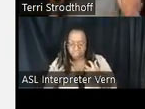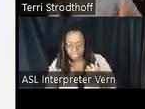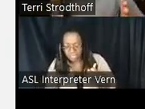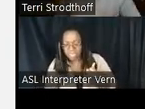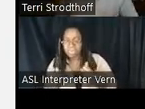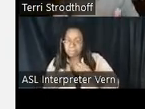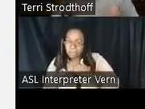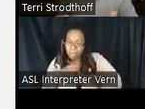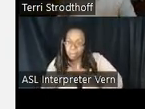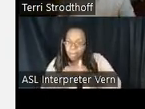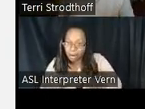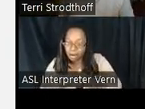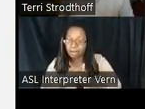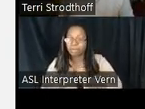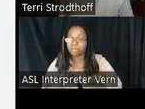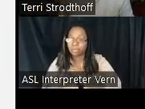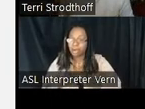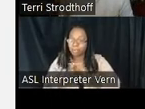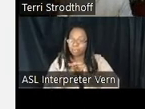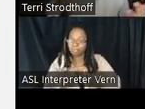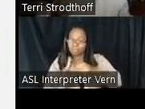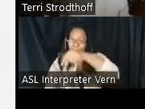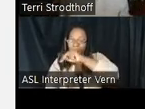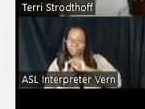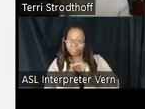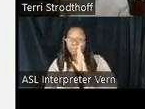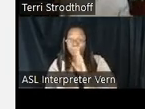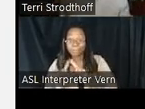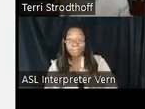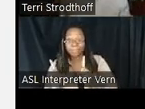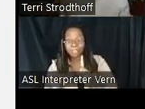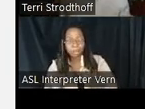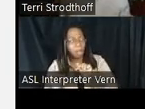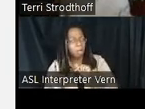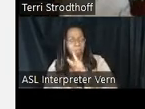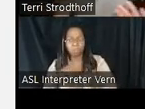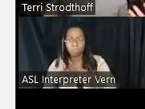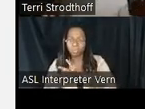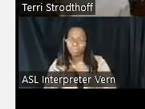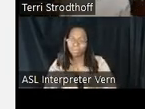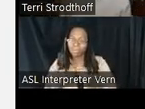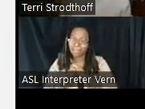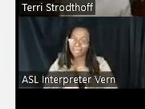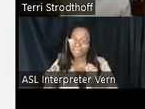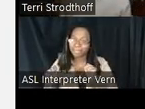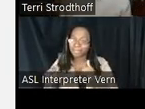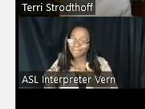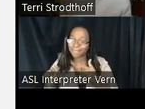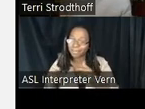our worldview is completely different. This world is safe. I'm protected in this